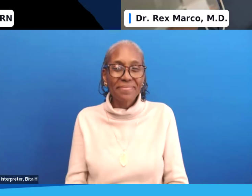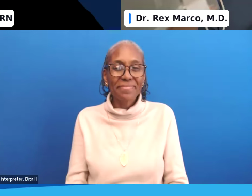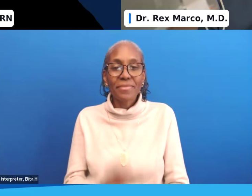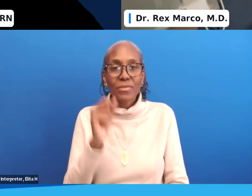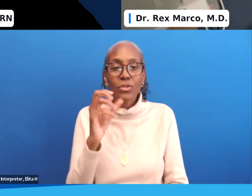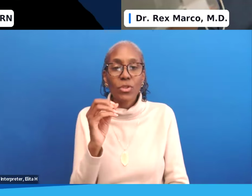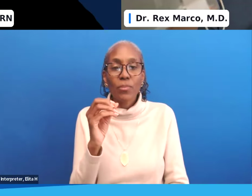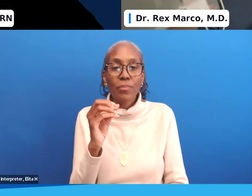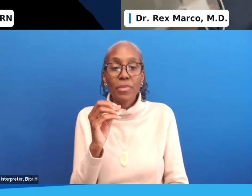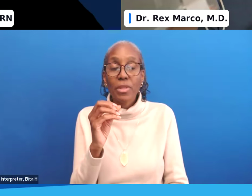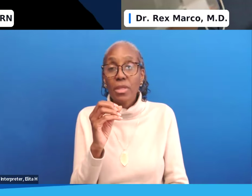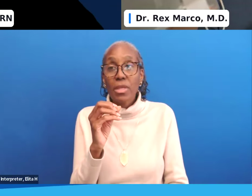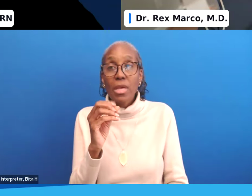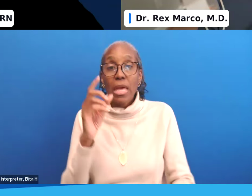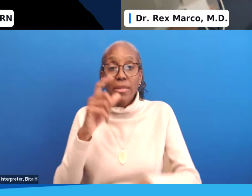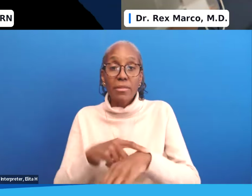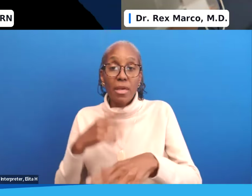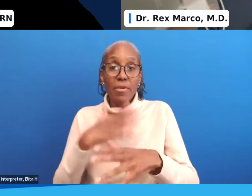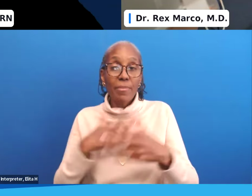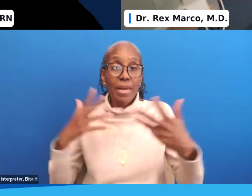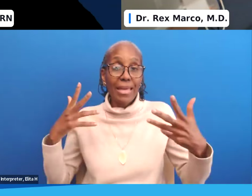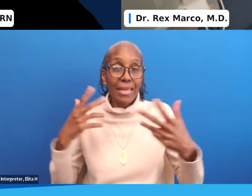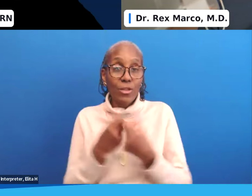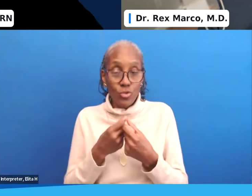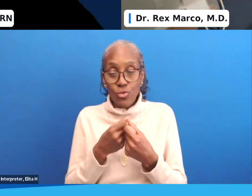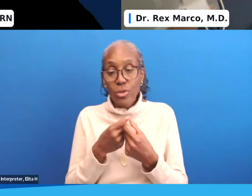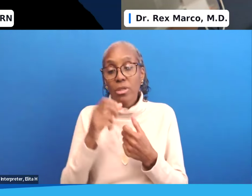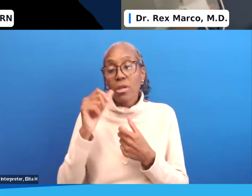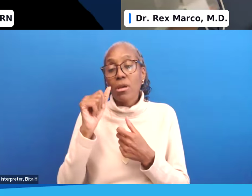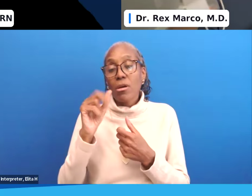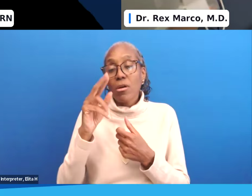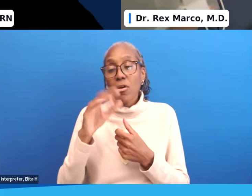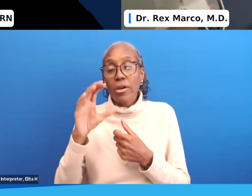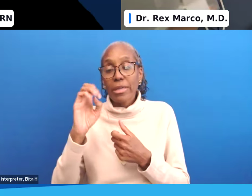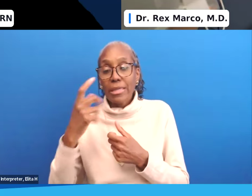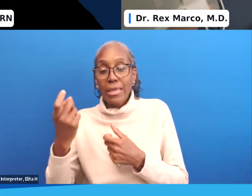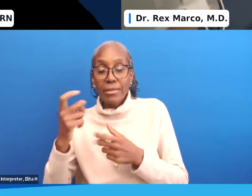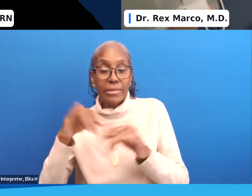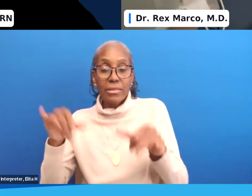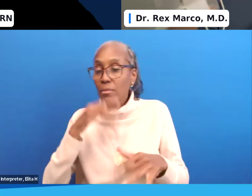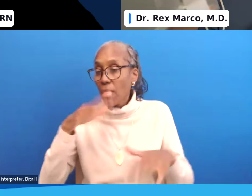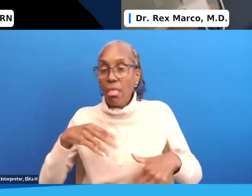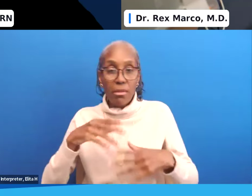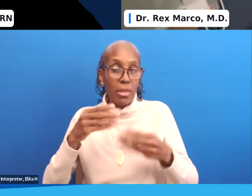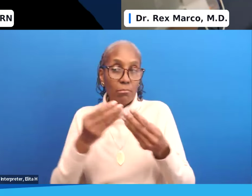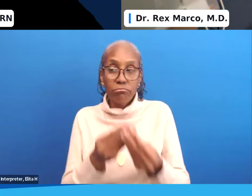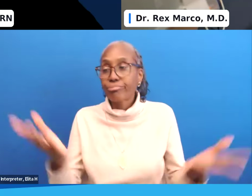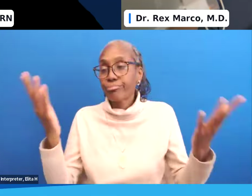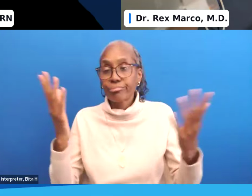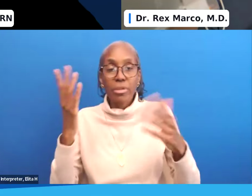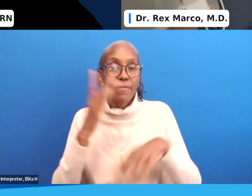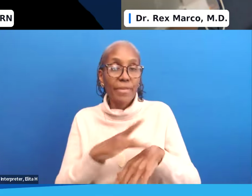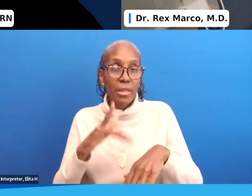So when at the time of my injury, the ARC-EX system was not out or